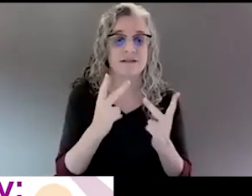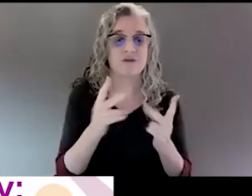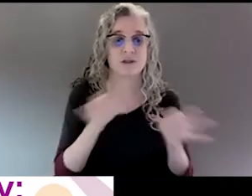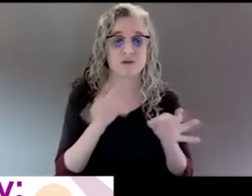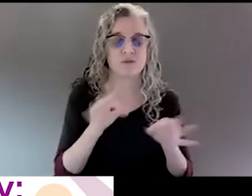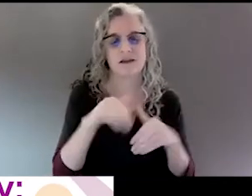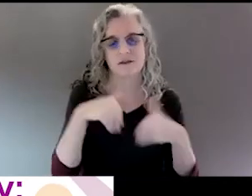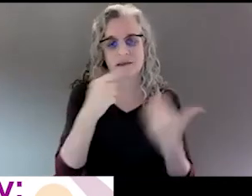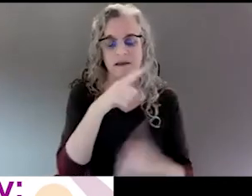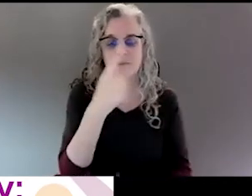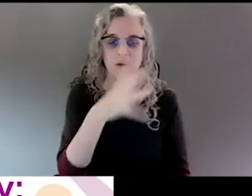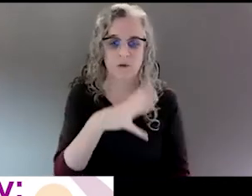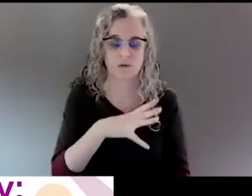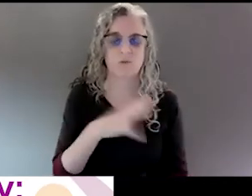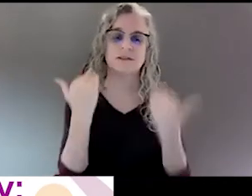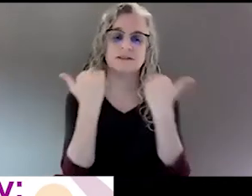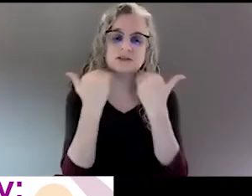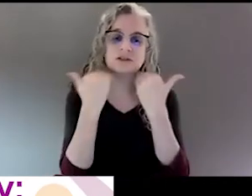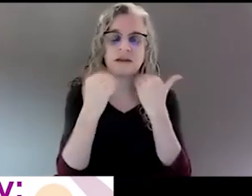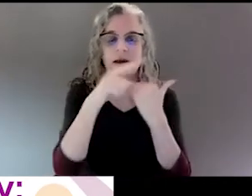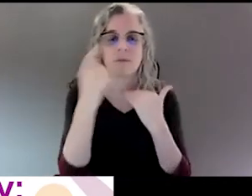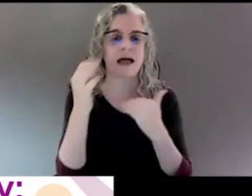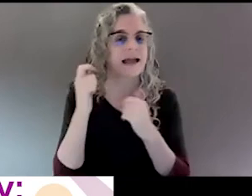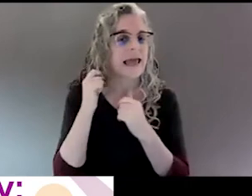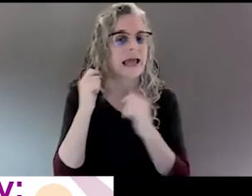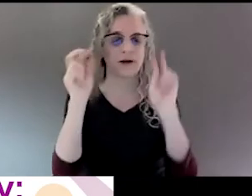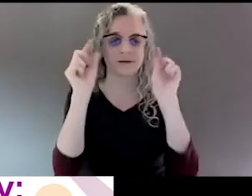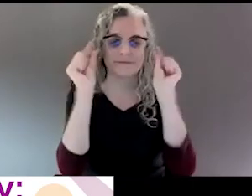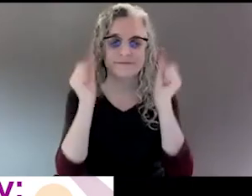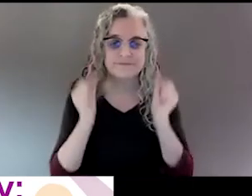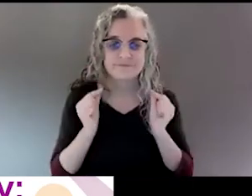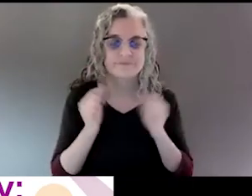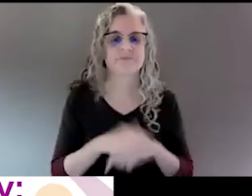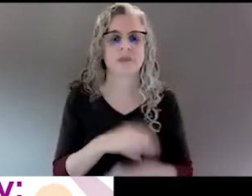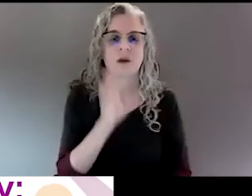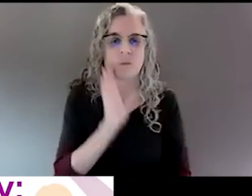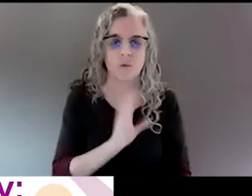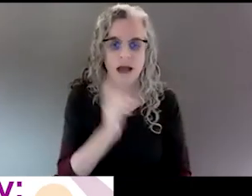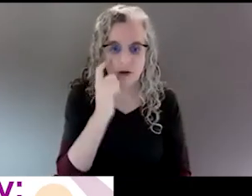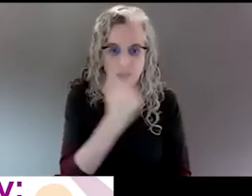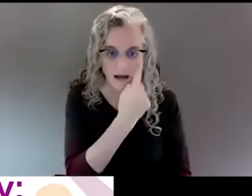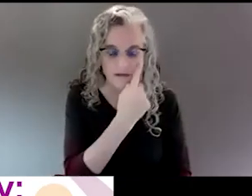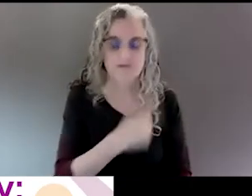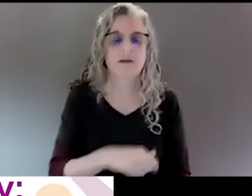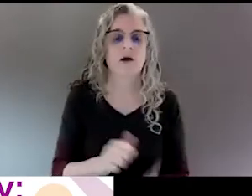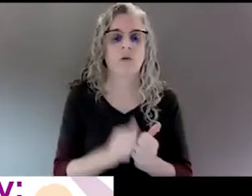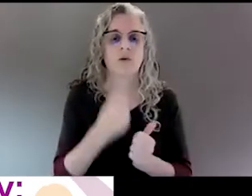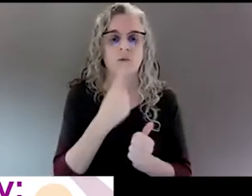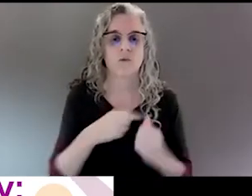in twists. Brown eyes. She is wearing a red sweater and large necklace.